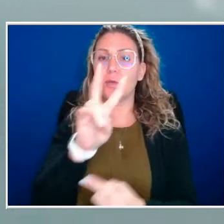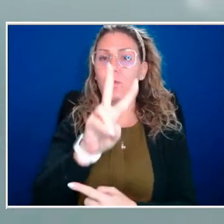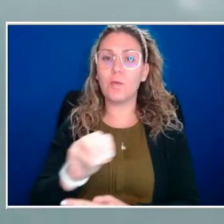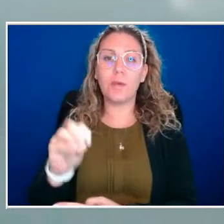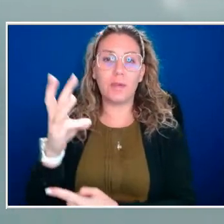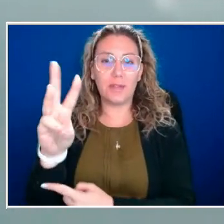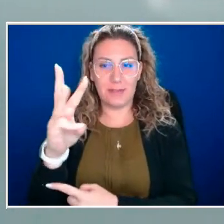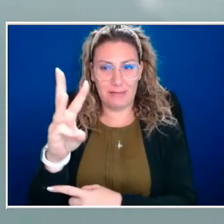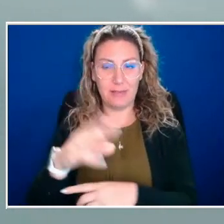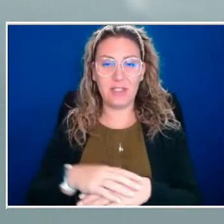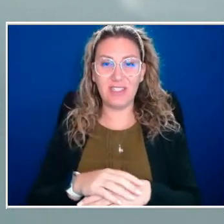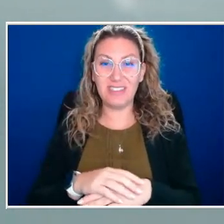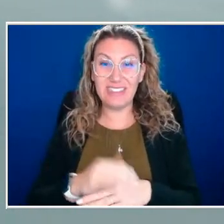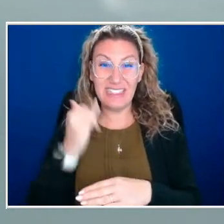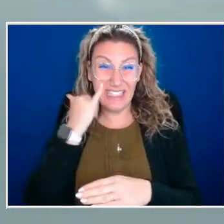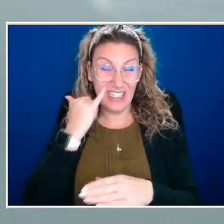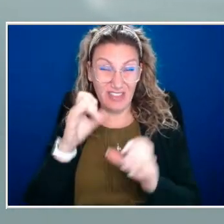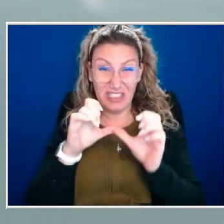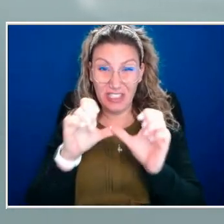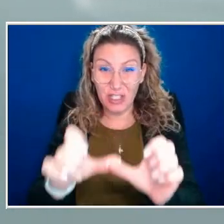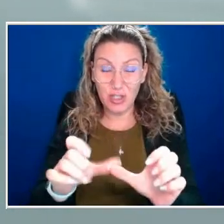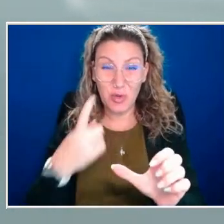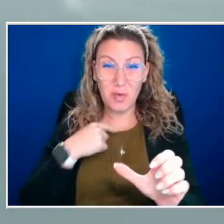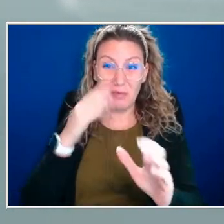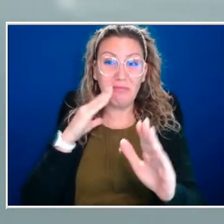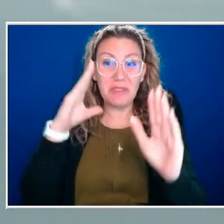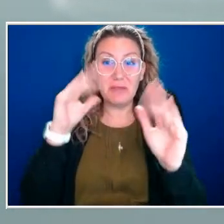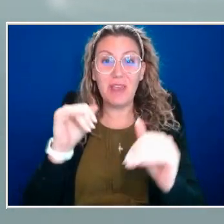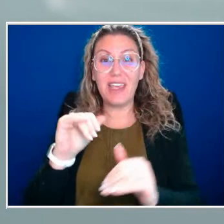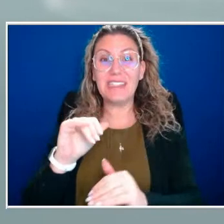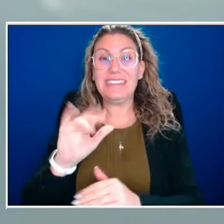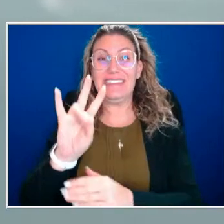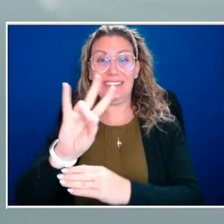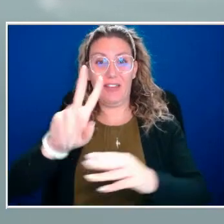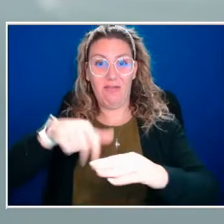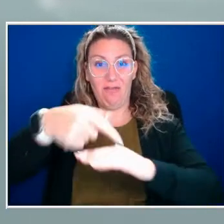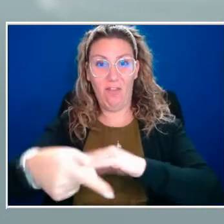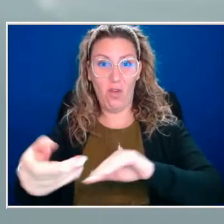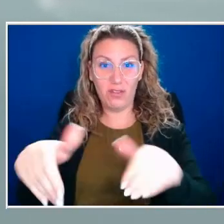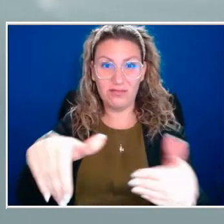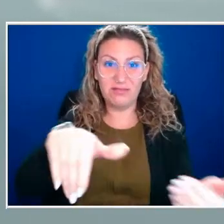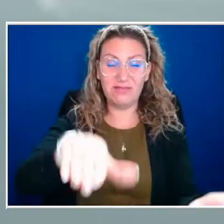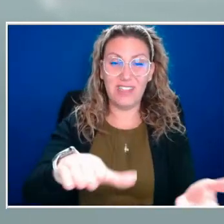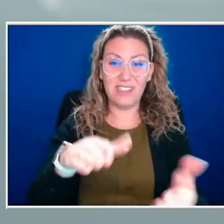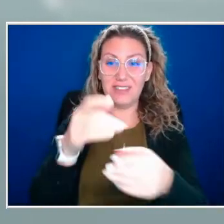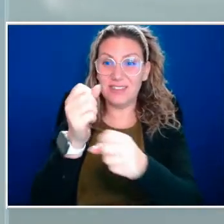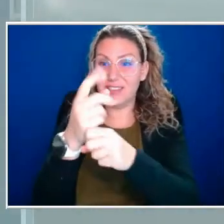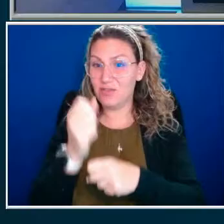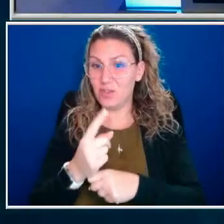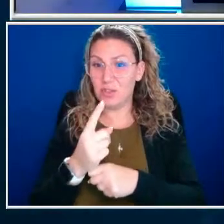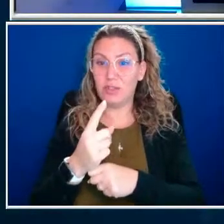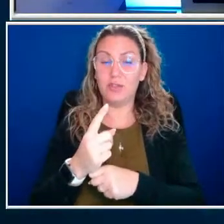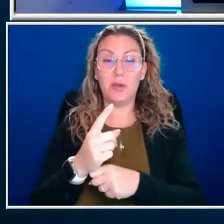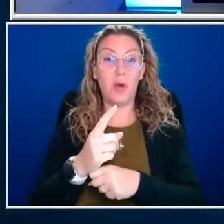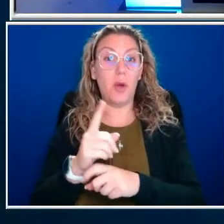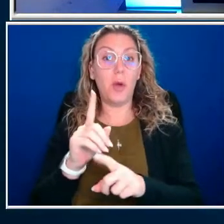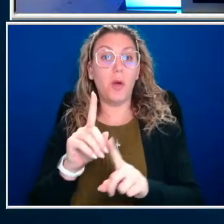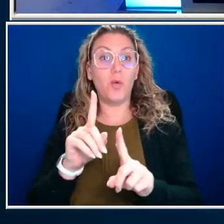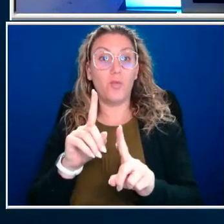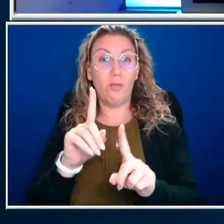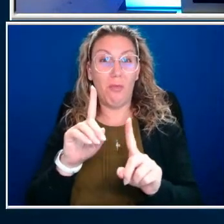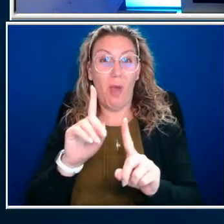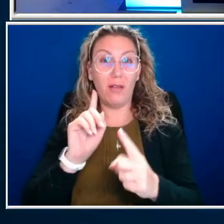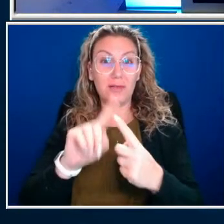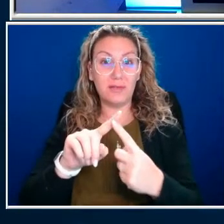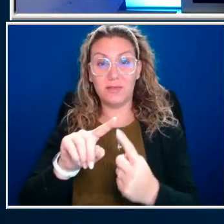fall deaths every hour by the year 2030. It has become a major public health concern. But as we said, falls